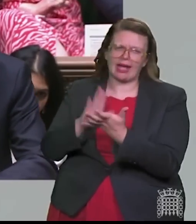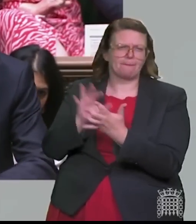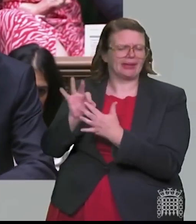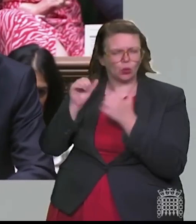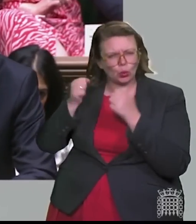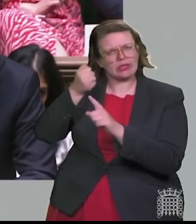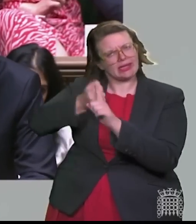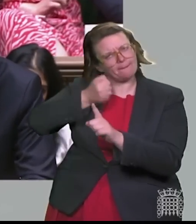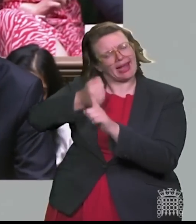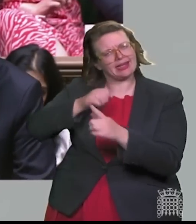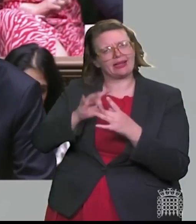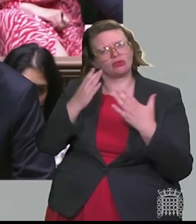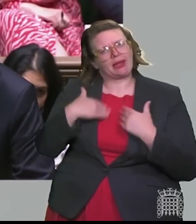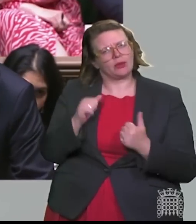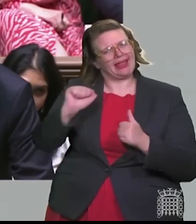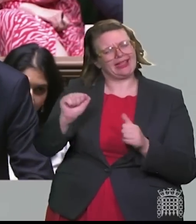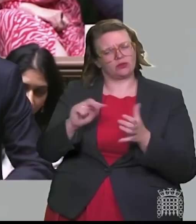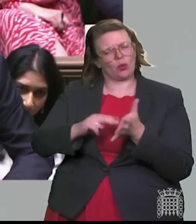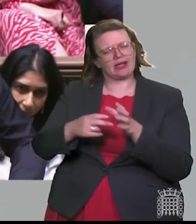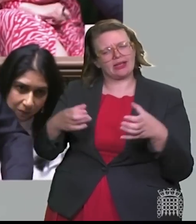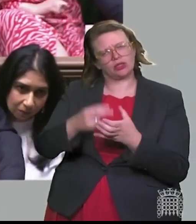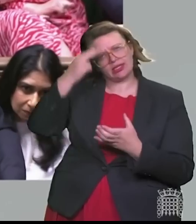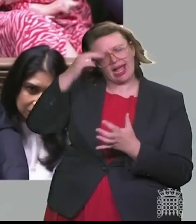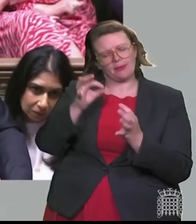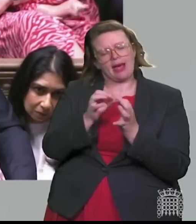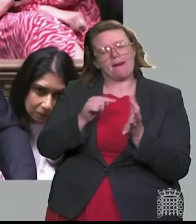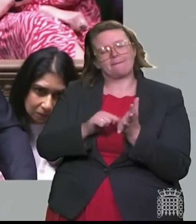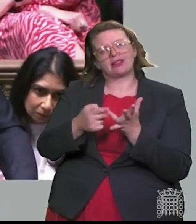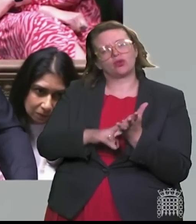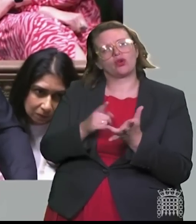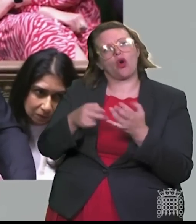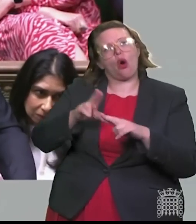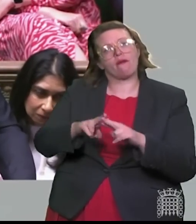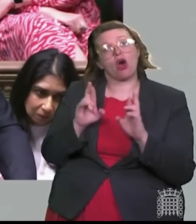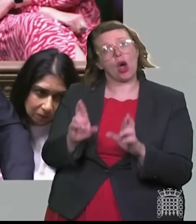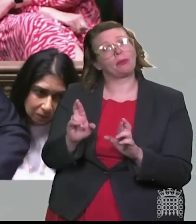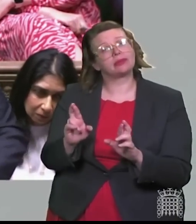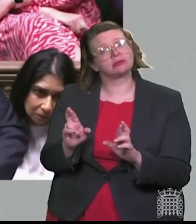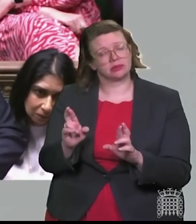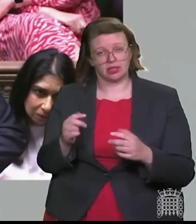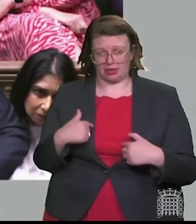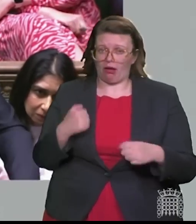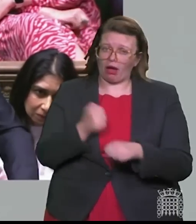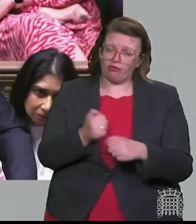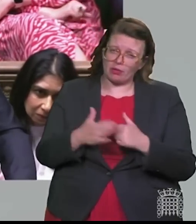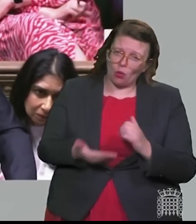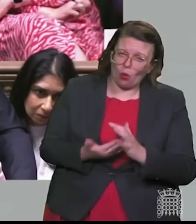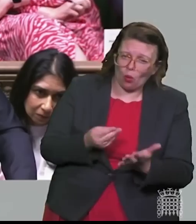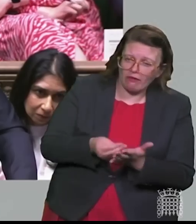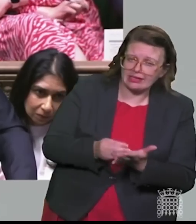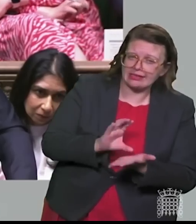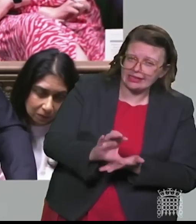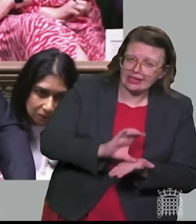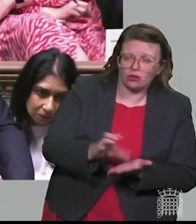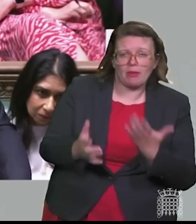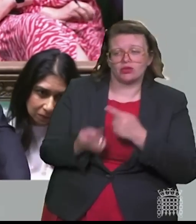doing with the Baton of Hope. I'm pleased that we're also putting more government money into mental health services and taking more action on this issue than any previous